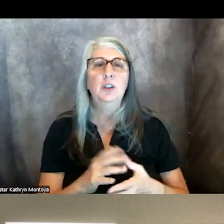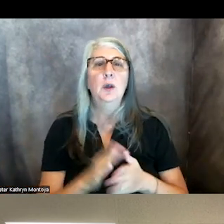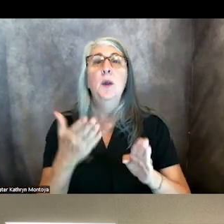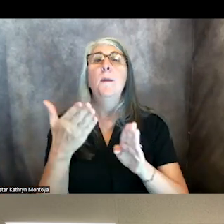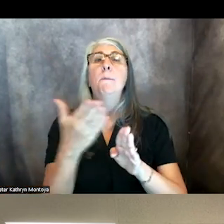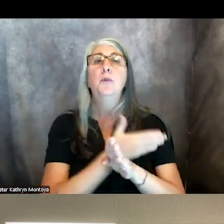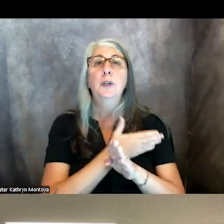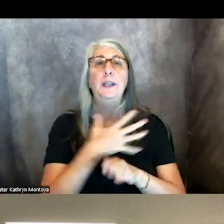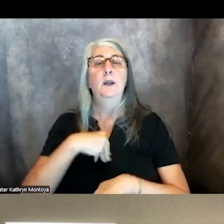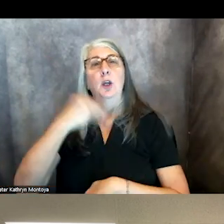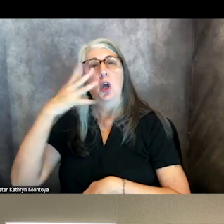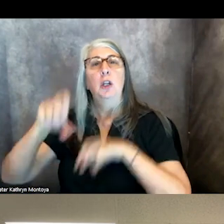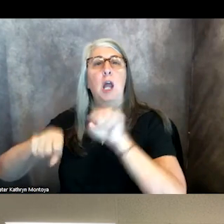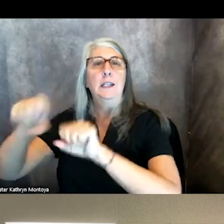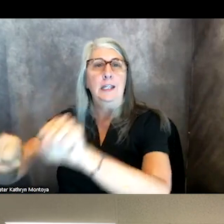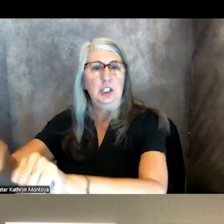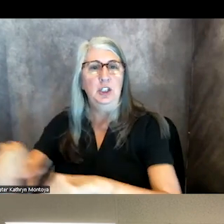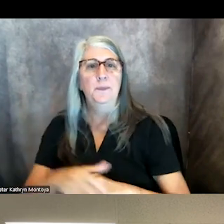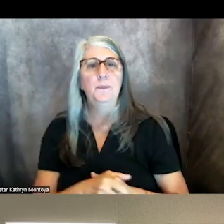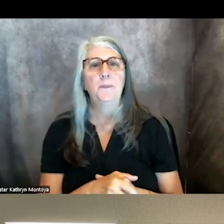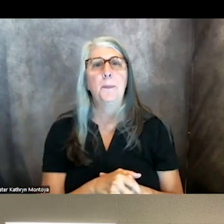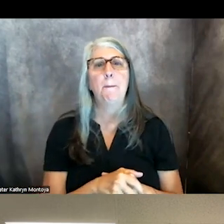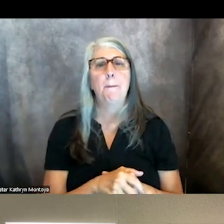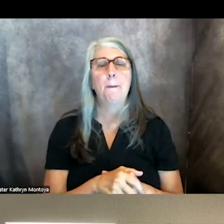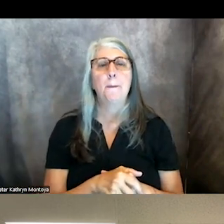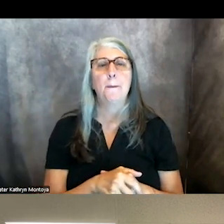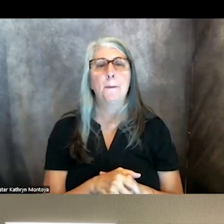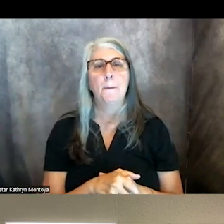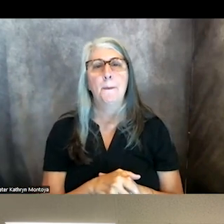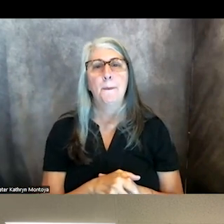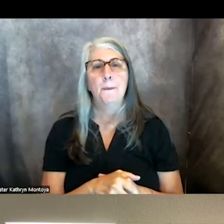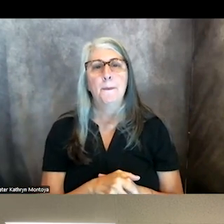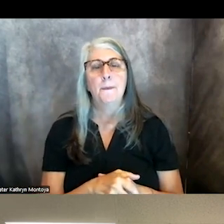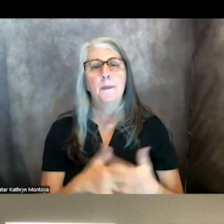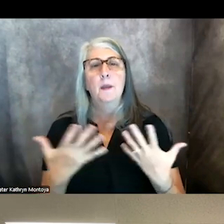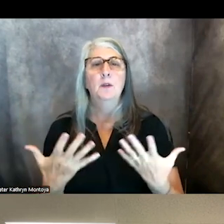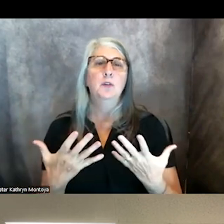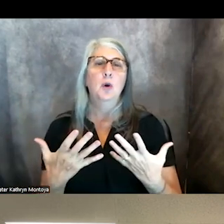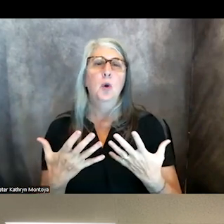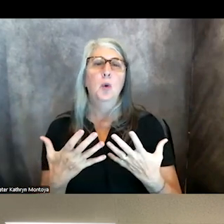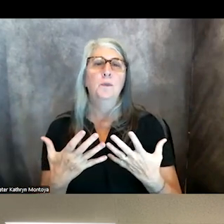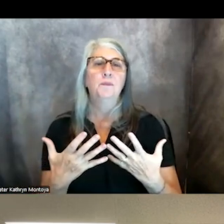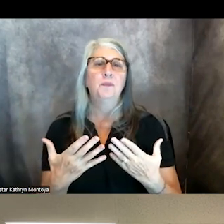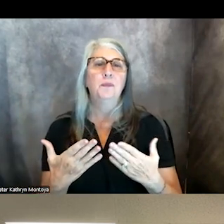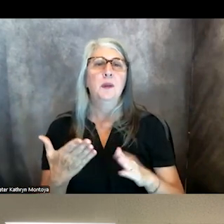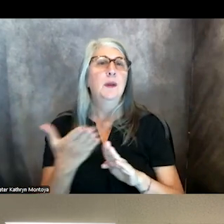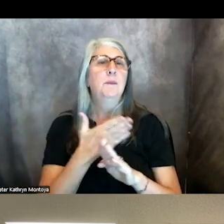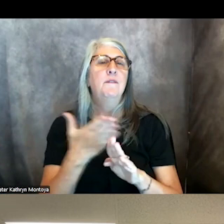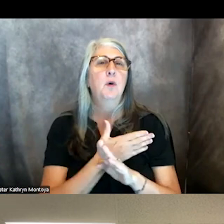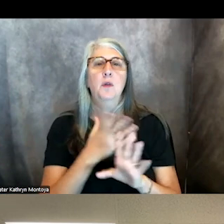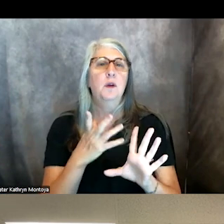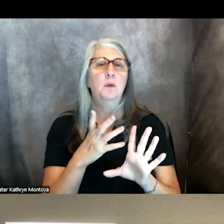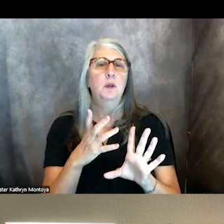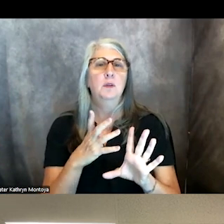pre-colonization. There wasn't a whole lot of, I guess, like scrutiny or discrimination or othering that took place